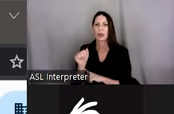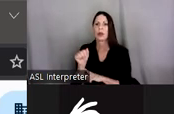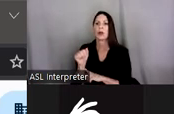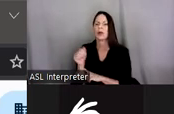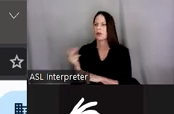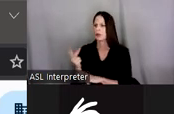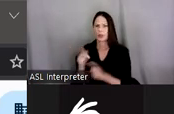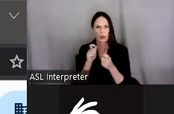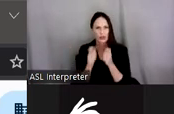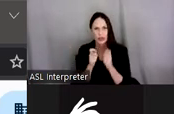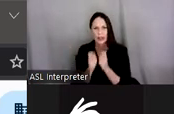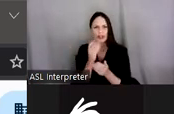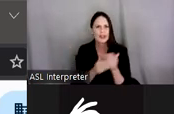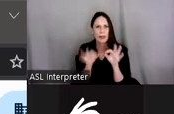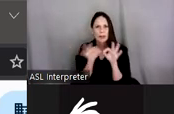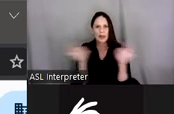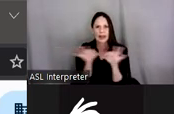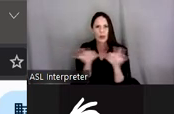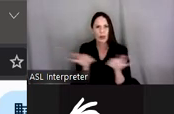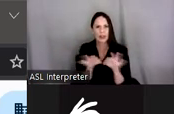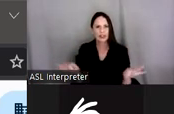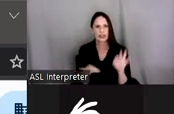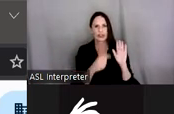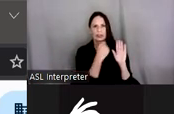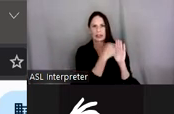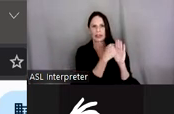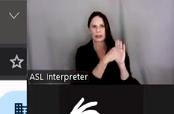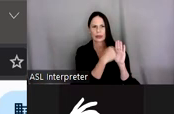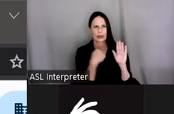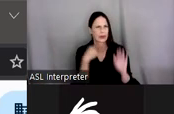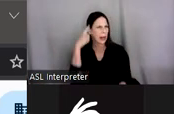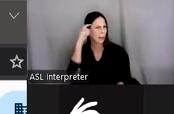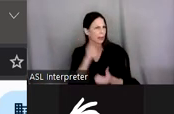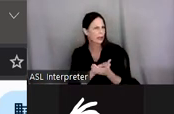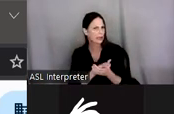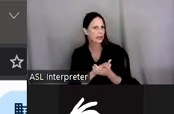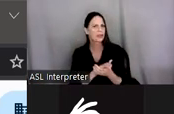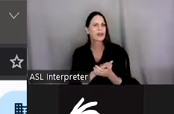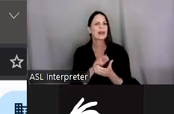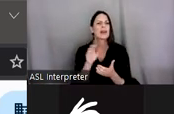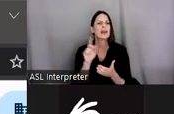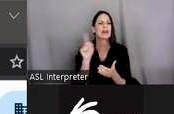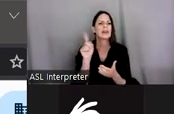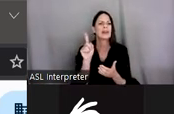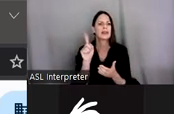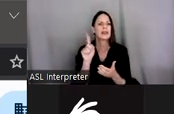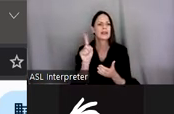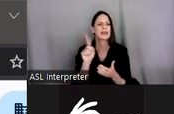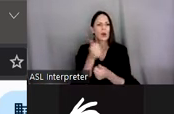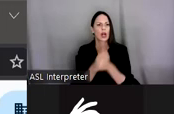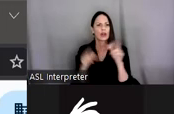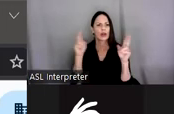changed some of the language up here, I believe. Somewhere under organizations.